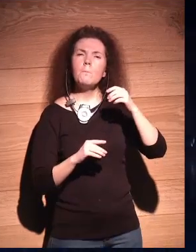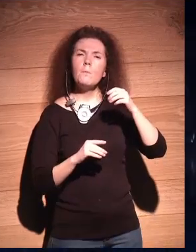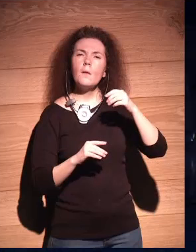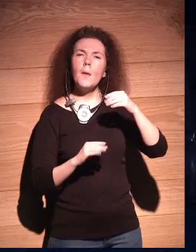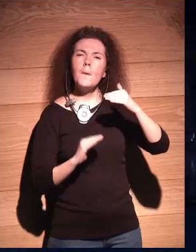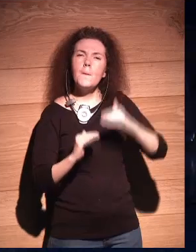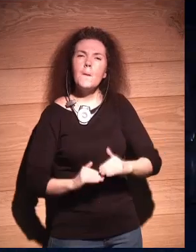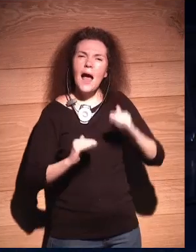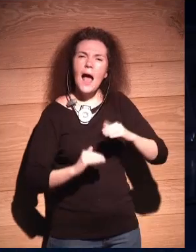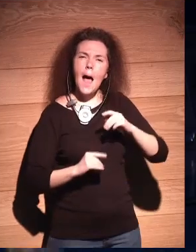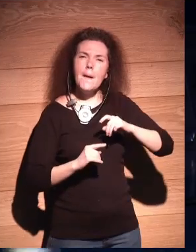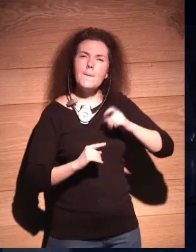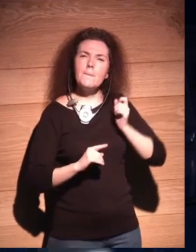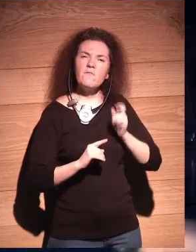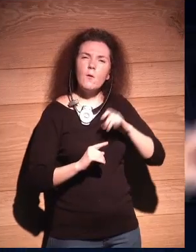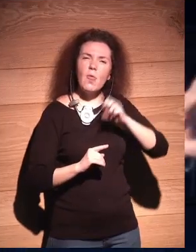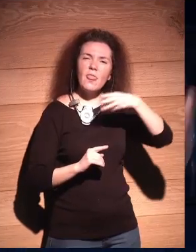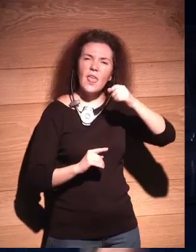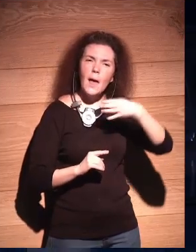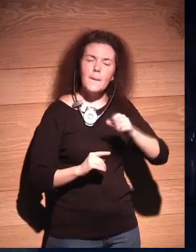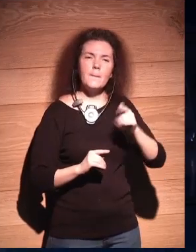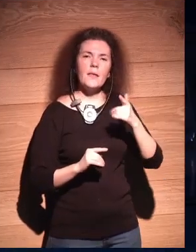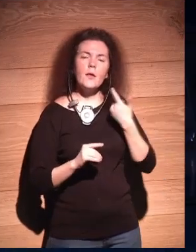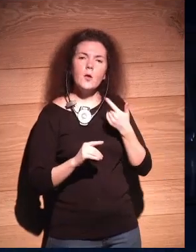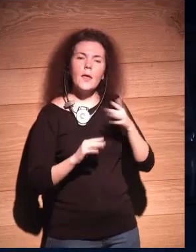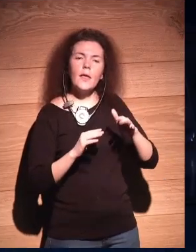they travel very well.